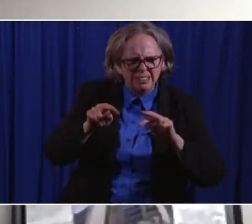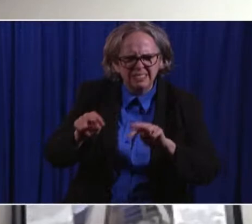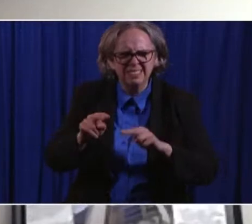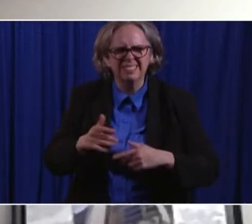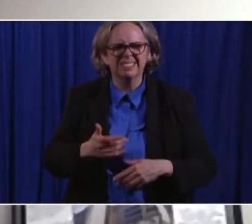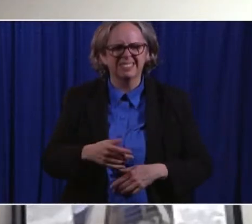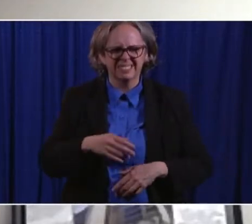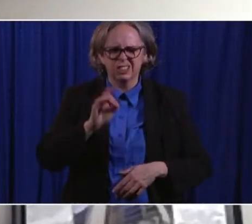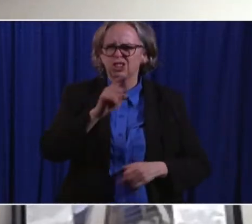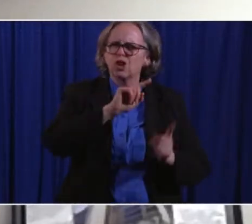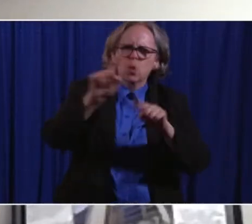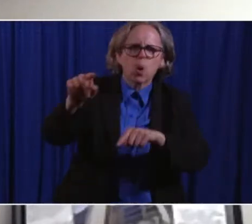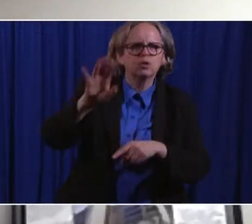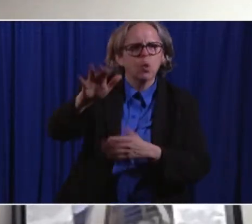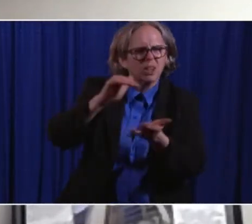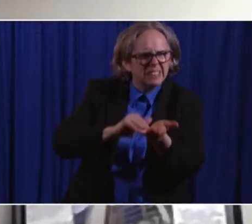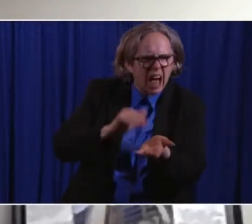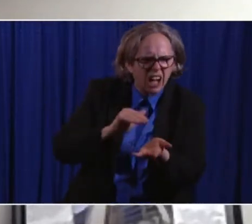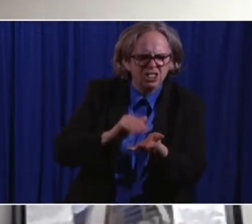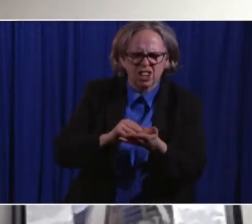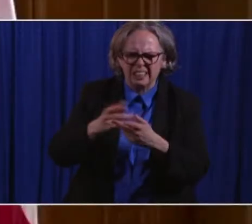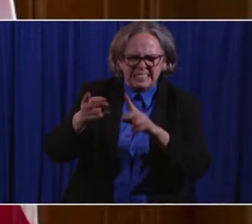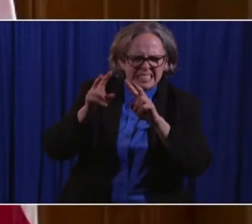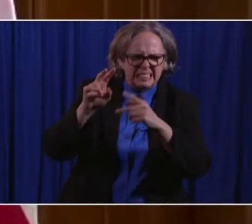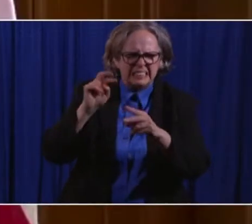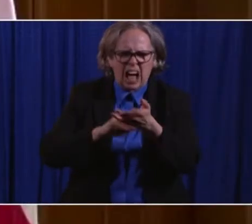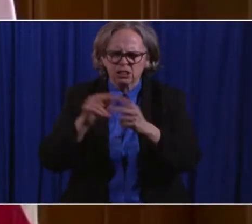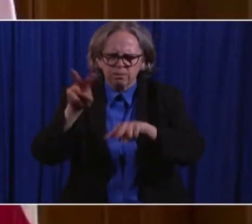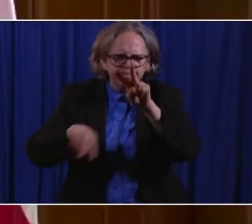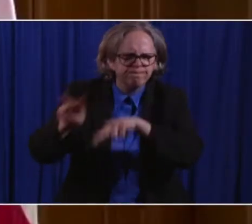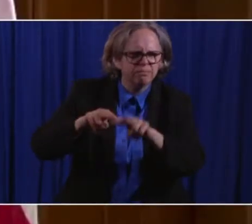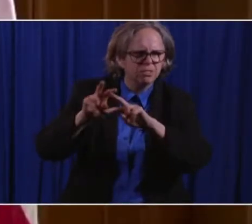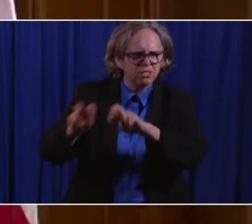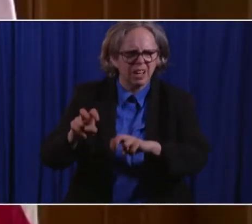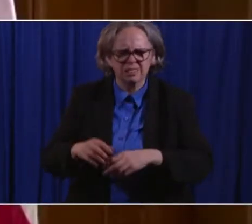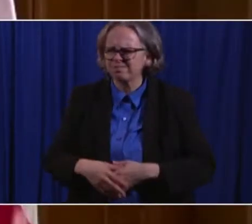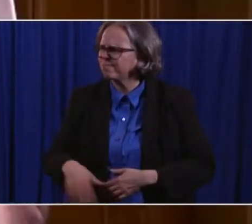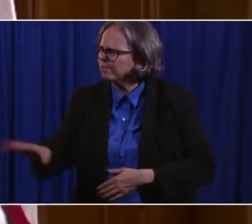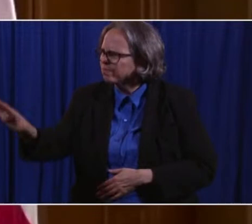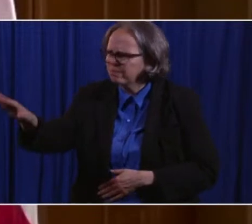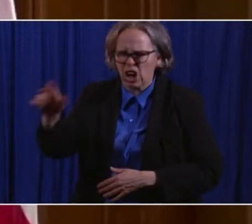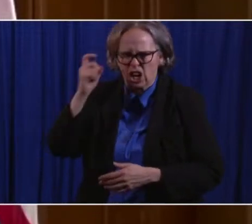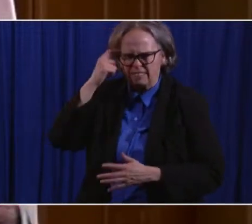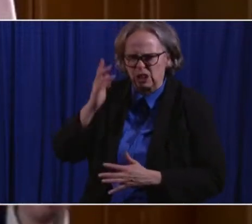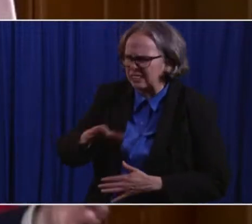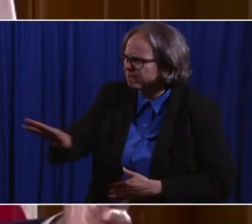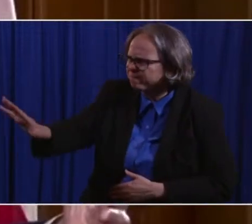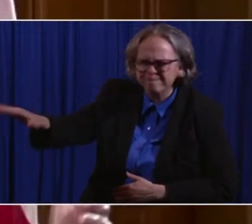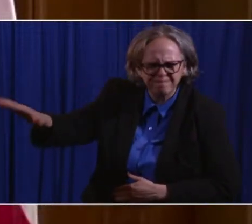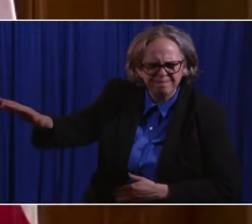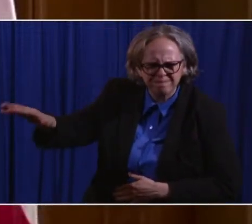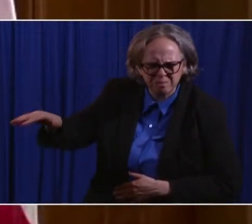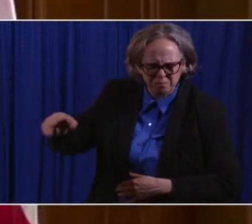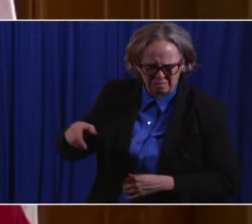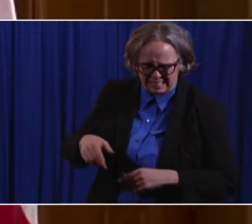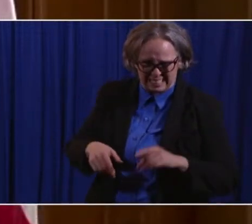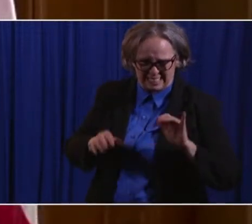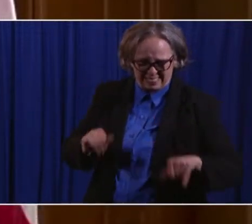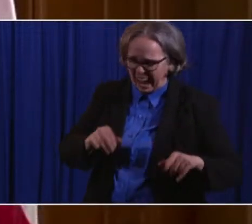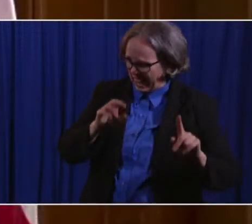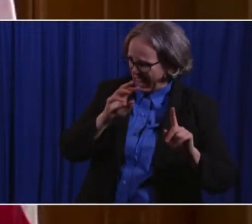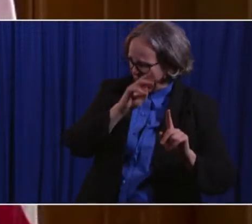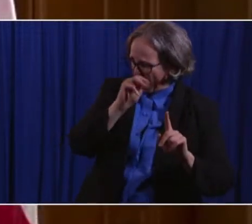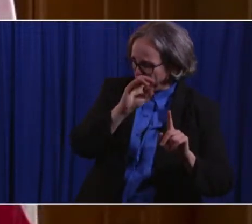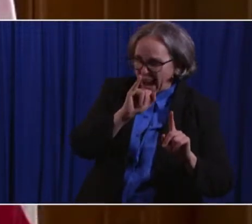to kind of get to the bottom of the symptoms should be done. And doctor, you talked about this coming on later. How much